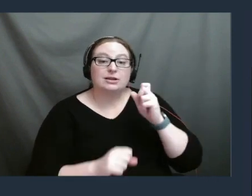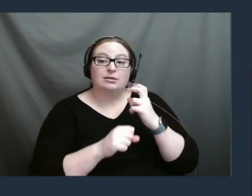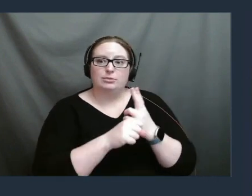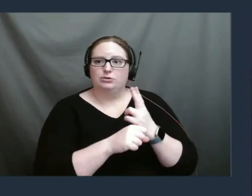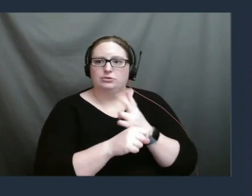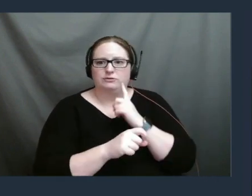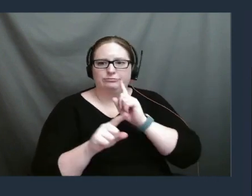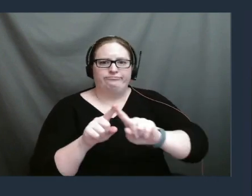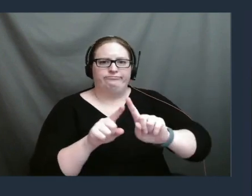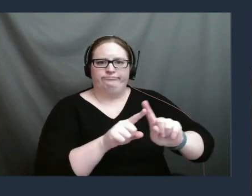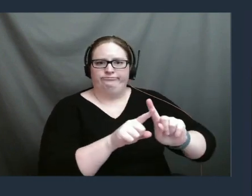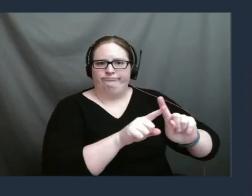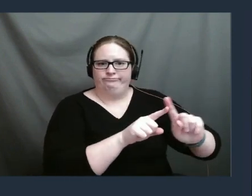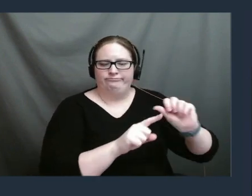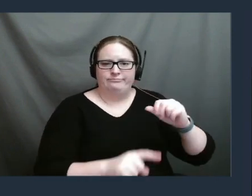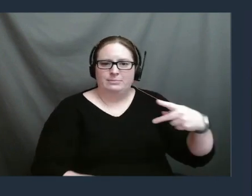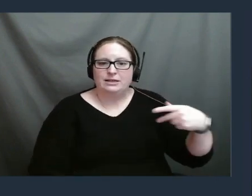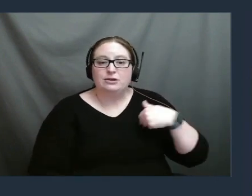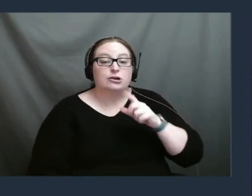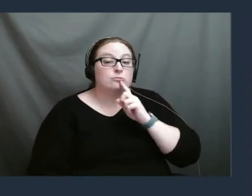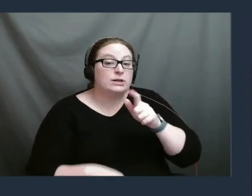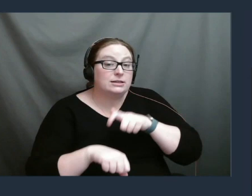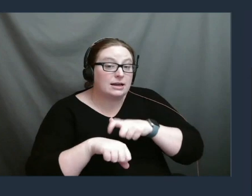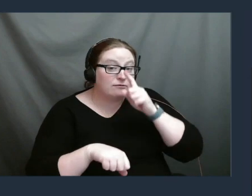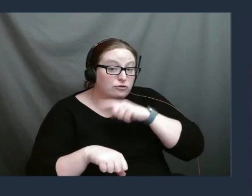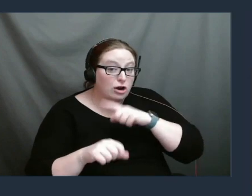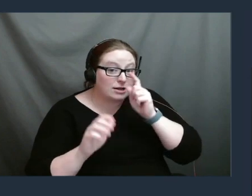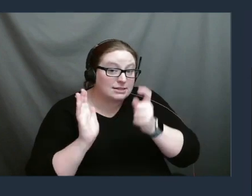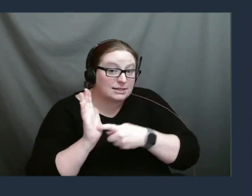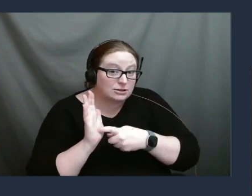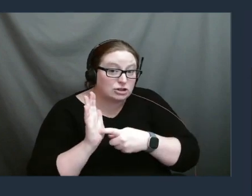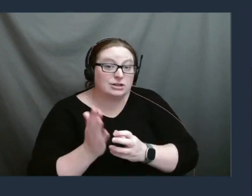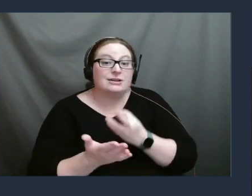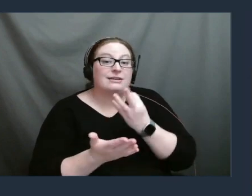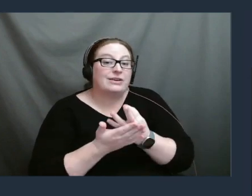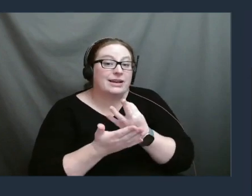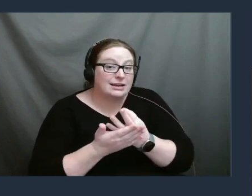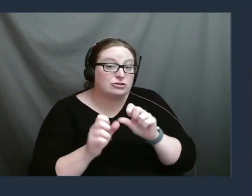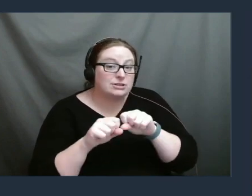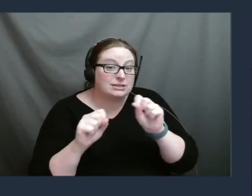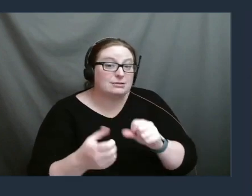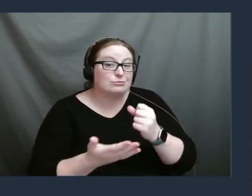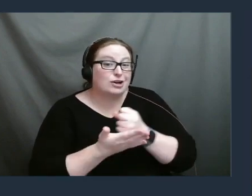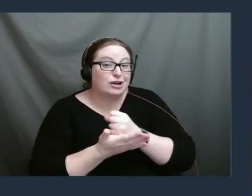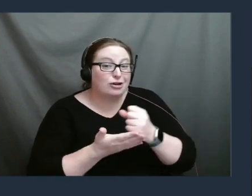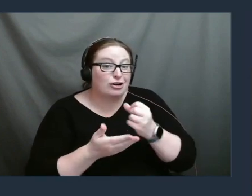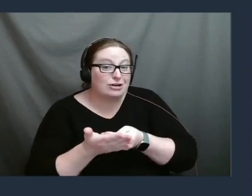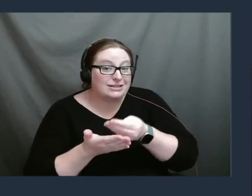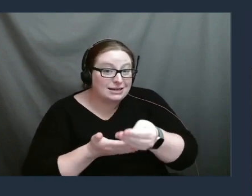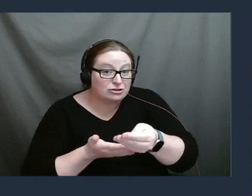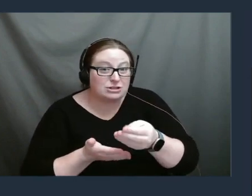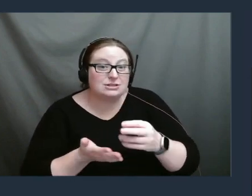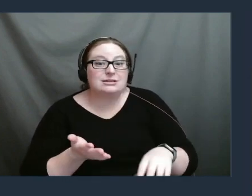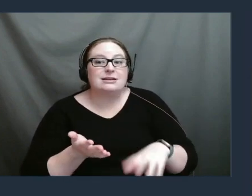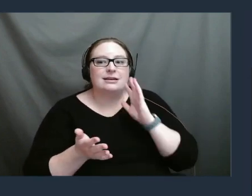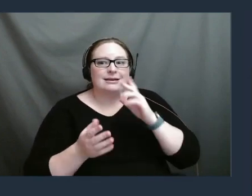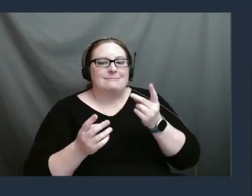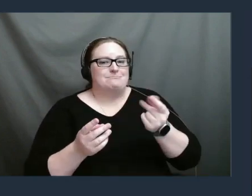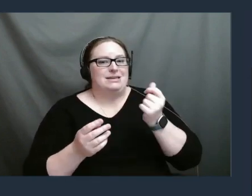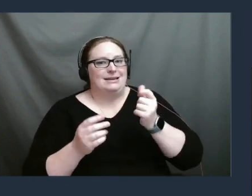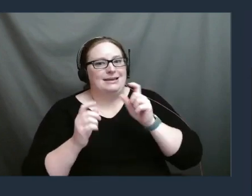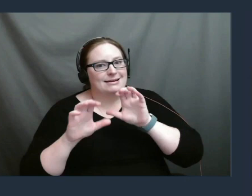applications, from real-time fraud detection in financial systems or credit card transactions, which allow you to take immediate action to prevent further